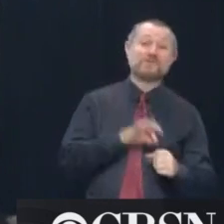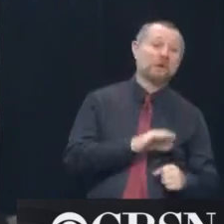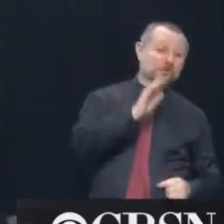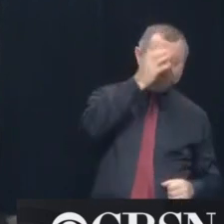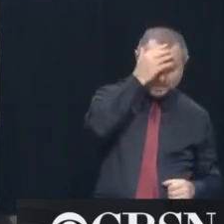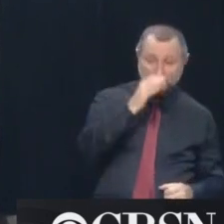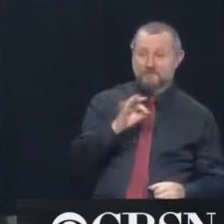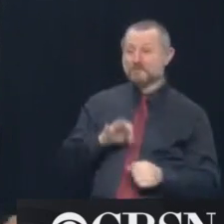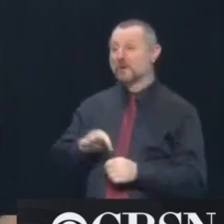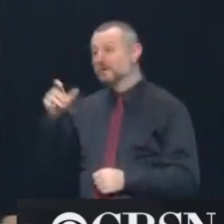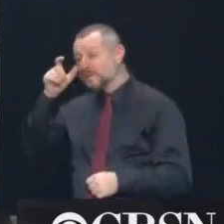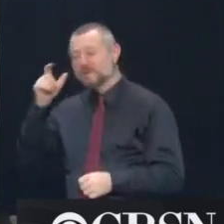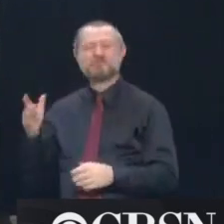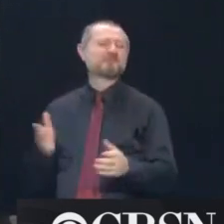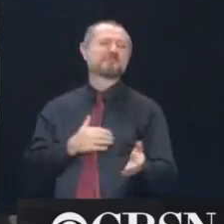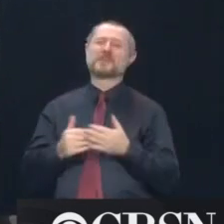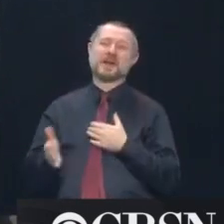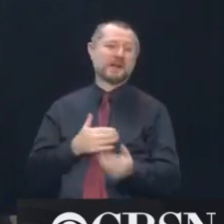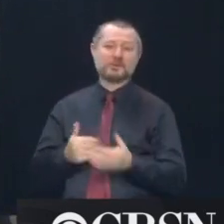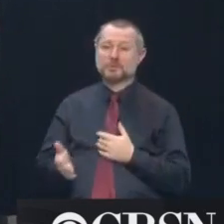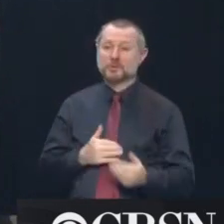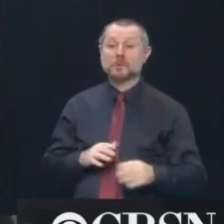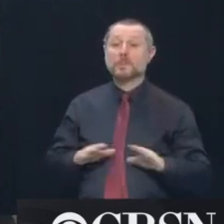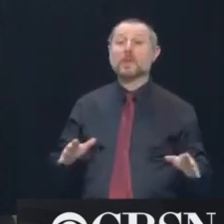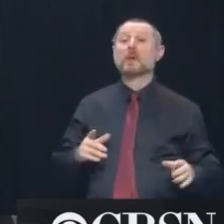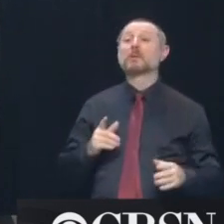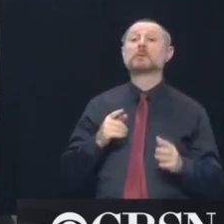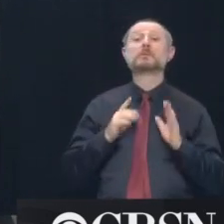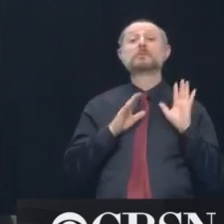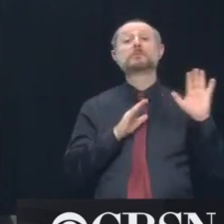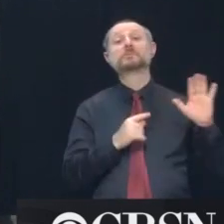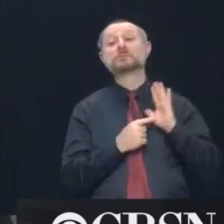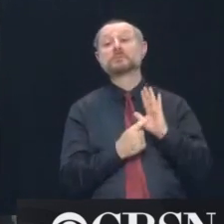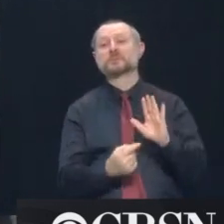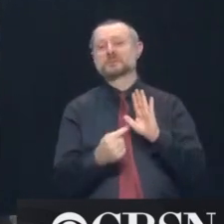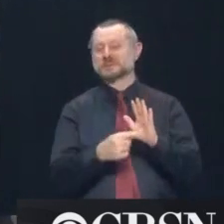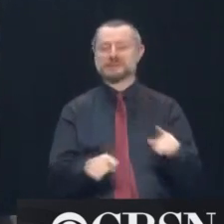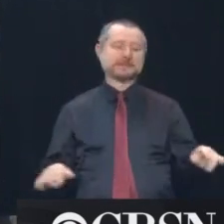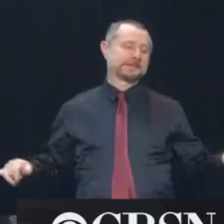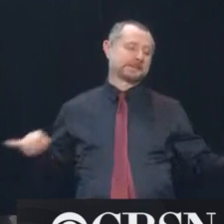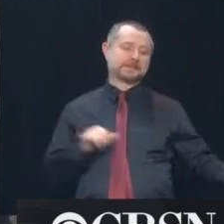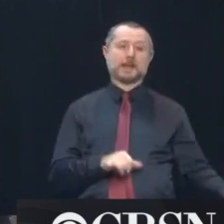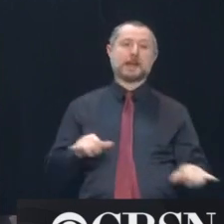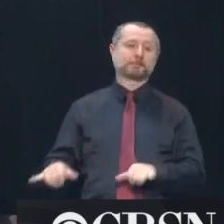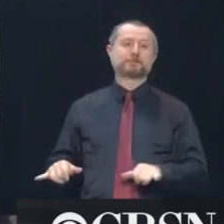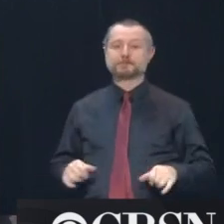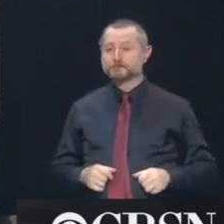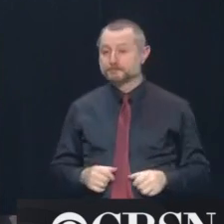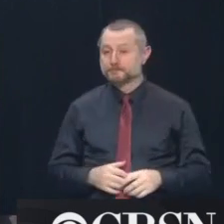They both have the same advice. So maybe they're right.